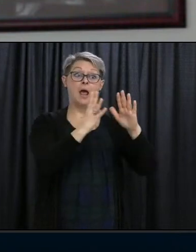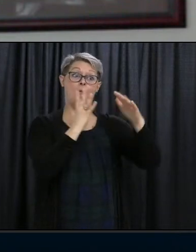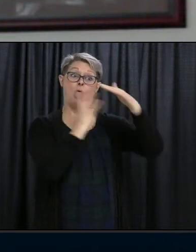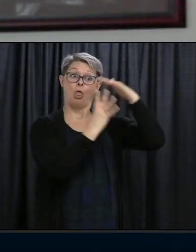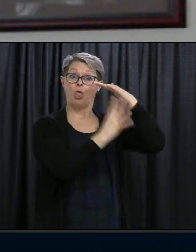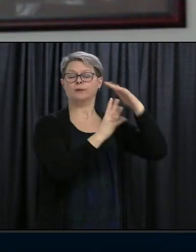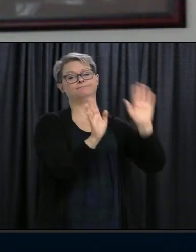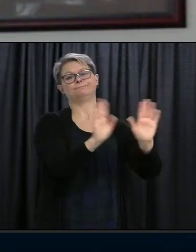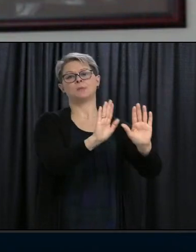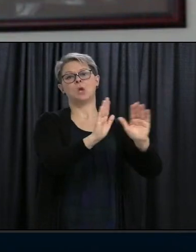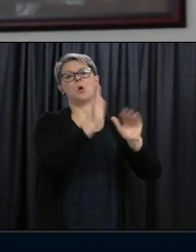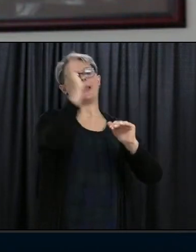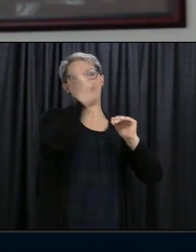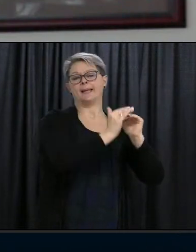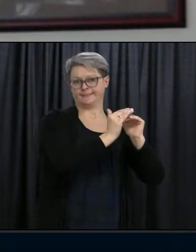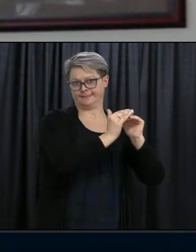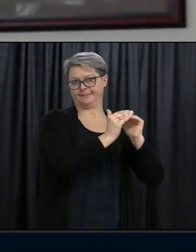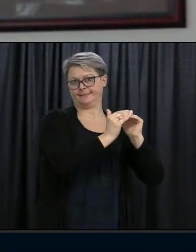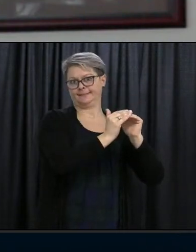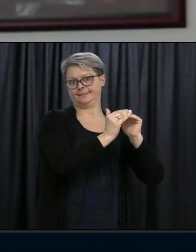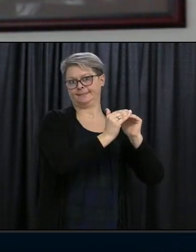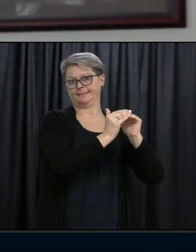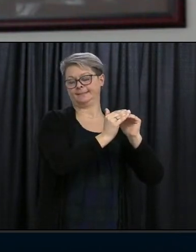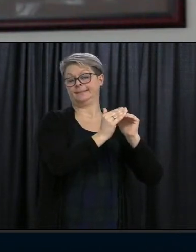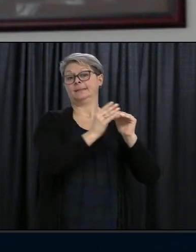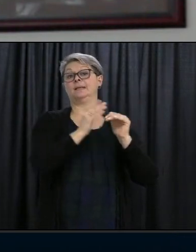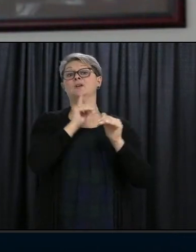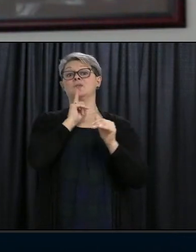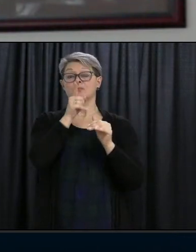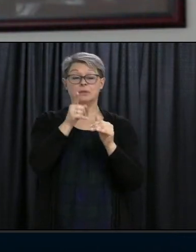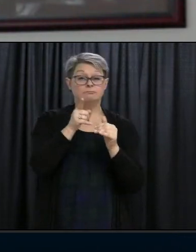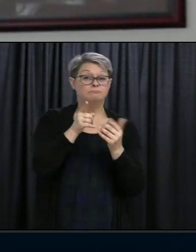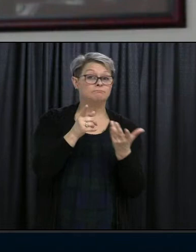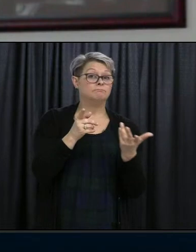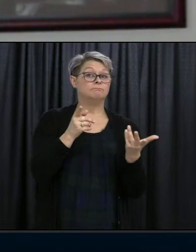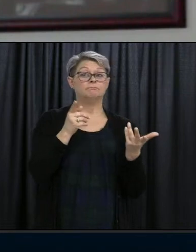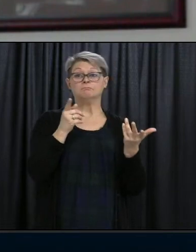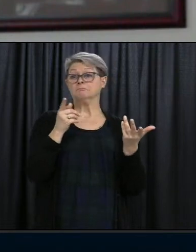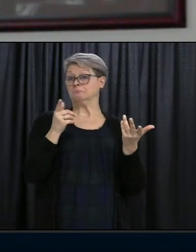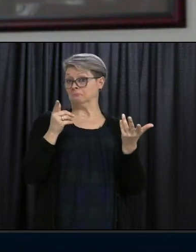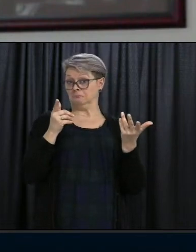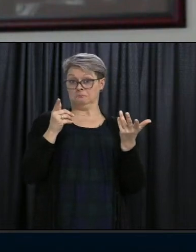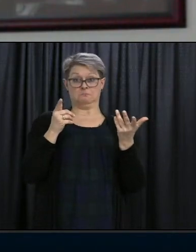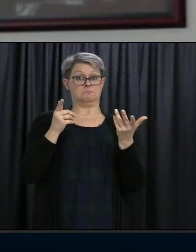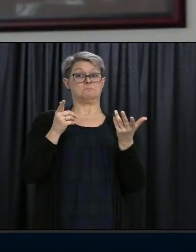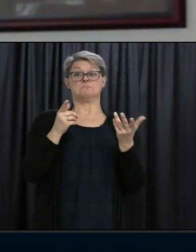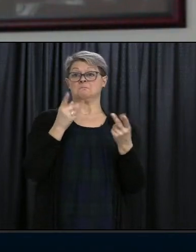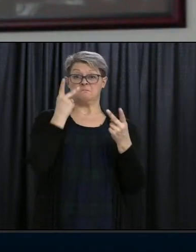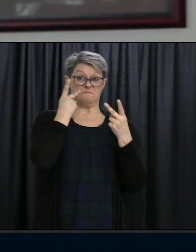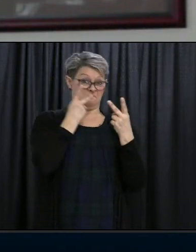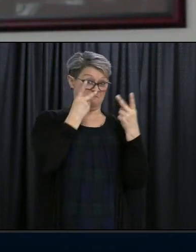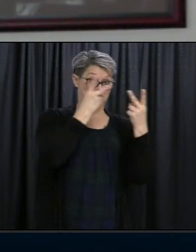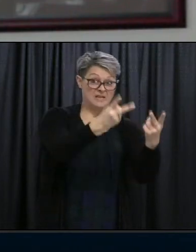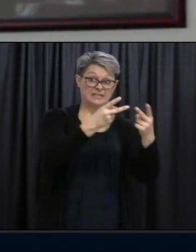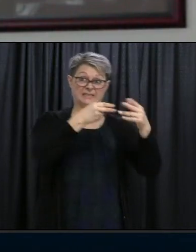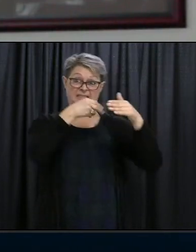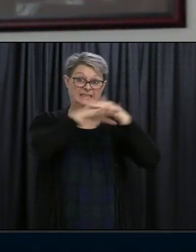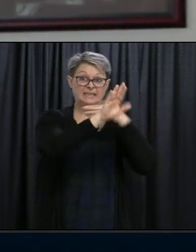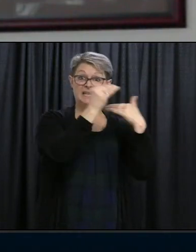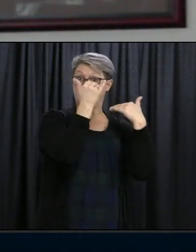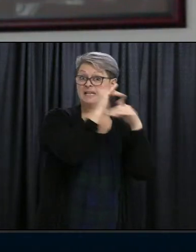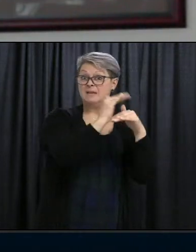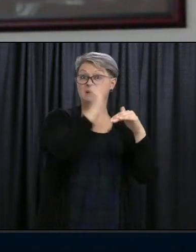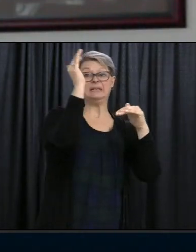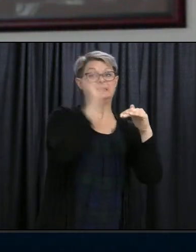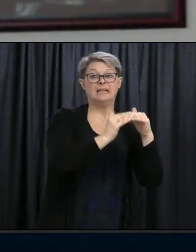is kept to a minimum. I'm not aware as yet that there have been any changes to visitation, but I can go back and